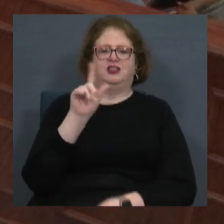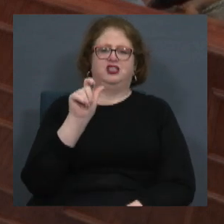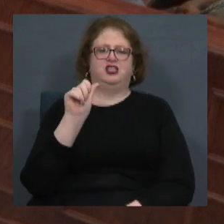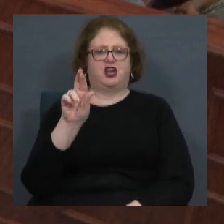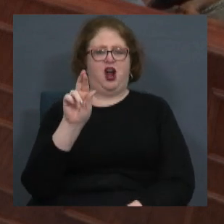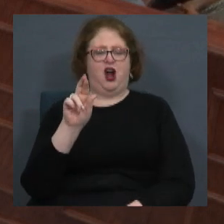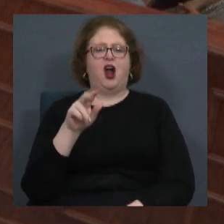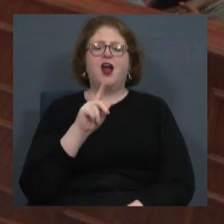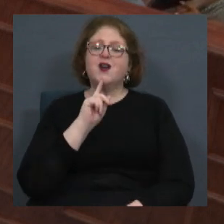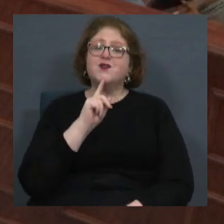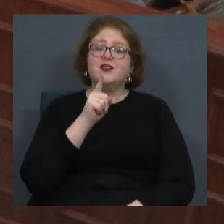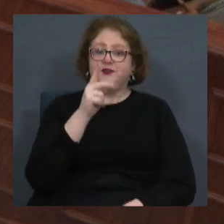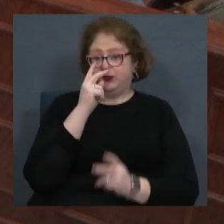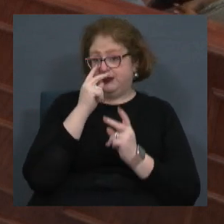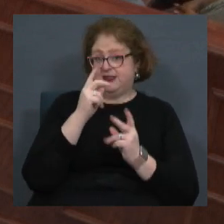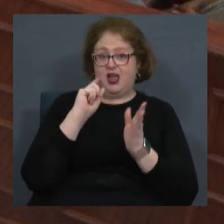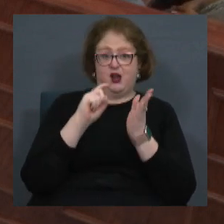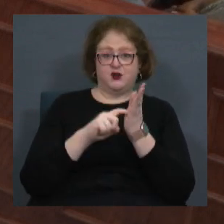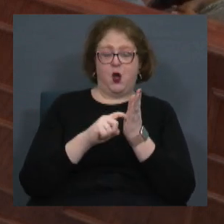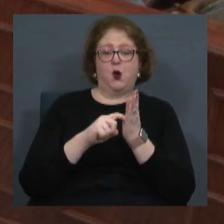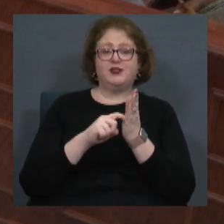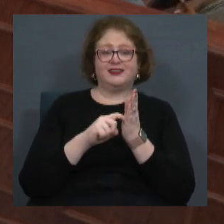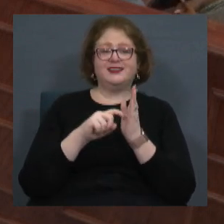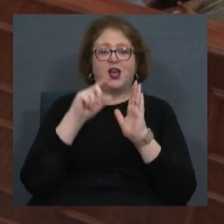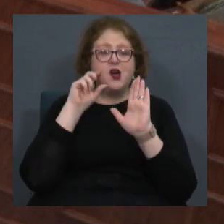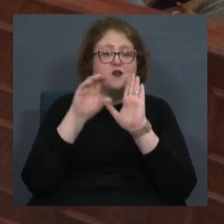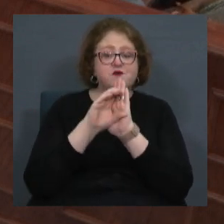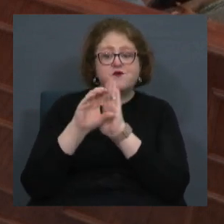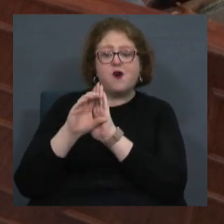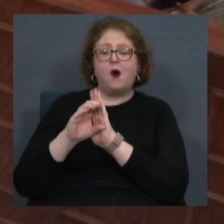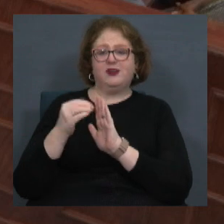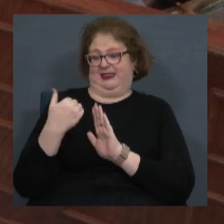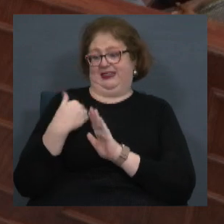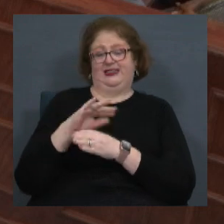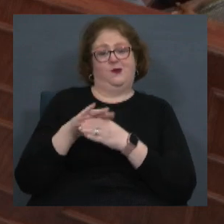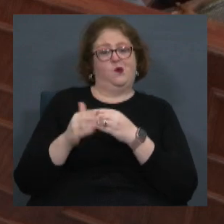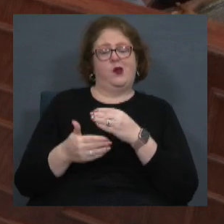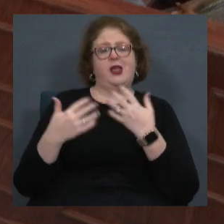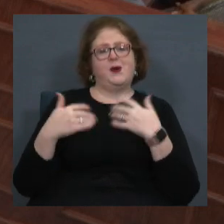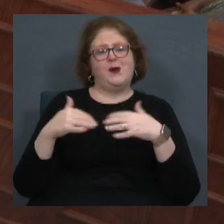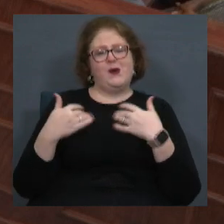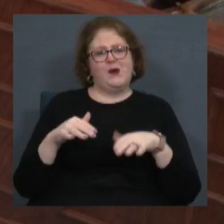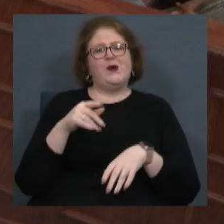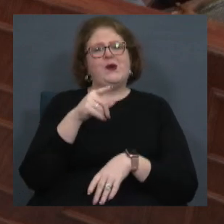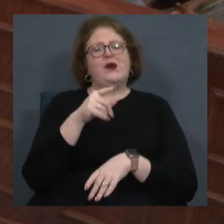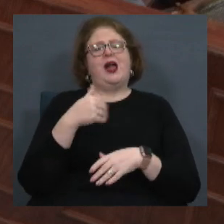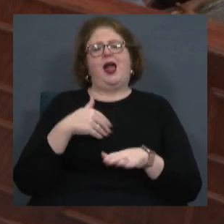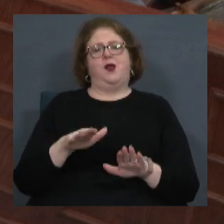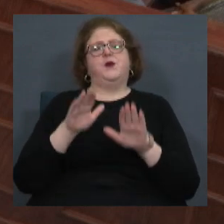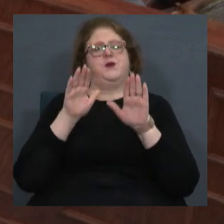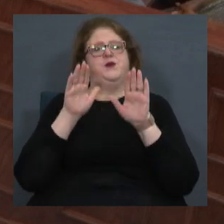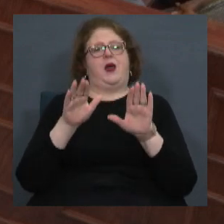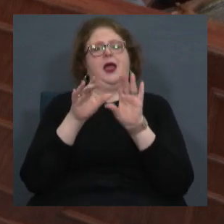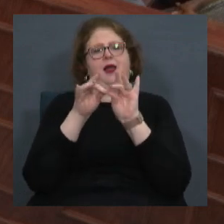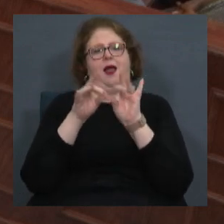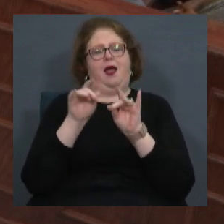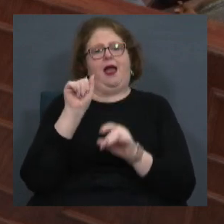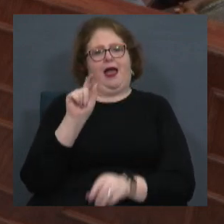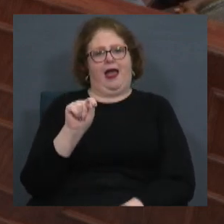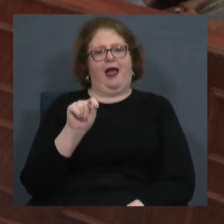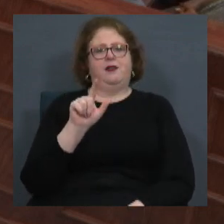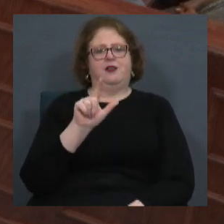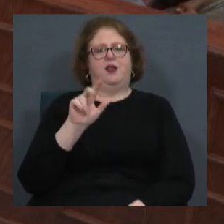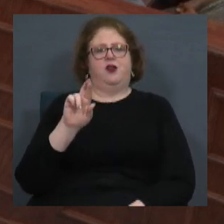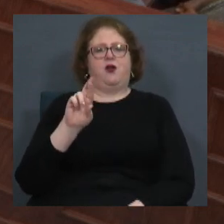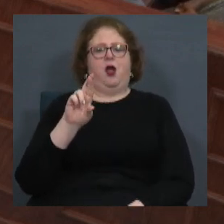the photos from this weekend, and just want to make certain you know how much we appreciate you. I know you had some great commentary at the Little Rock Rotary Club as well.